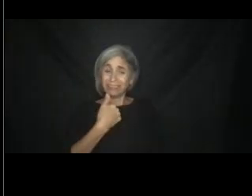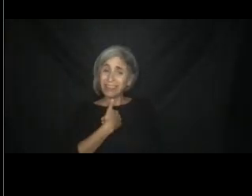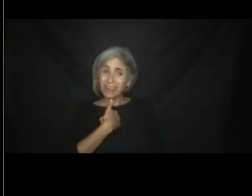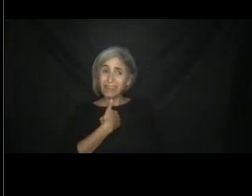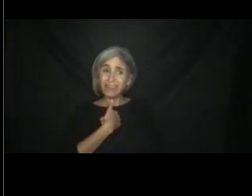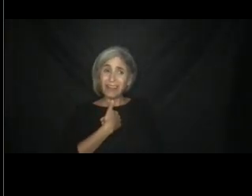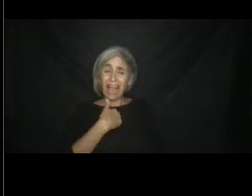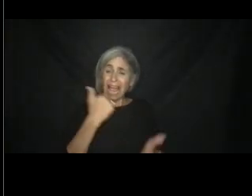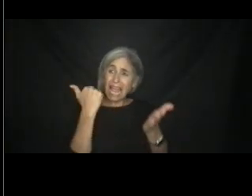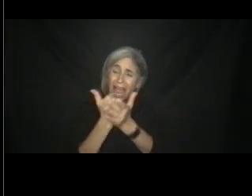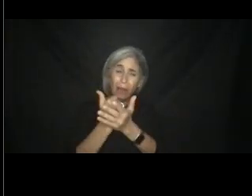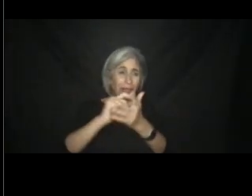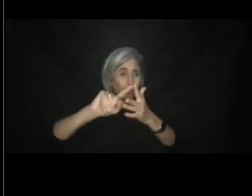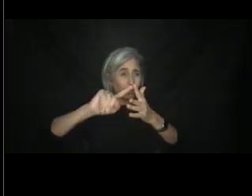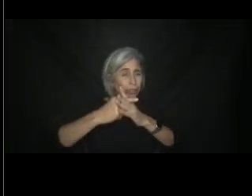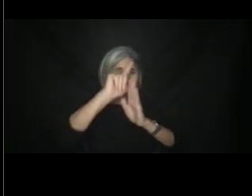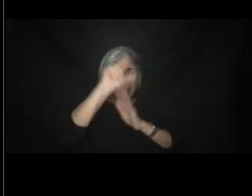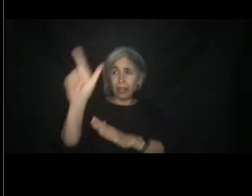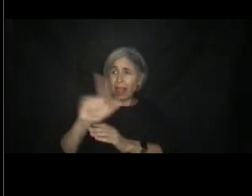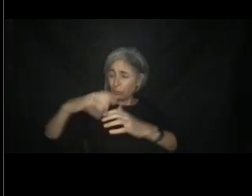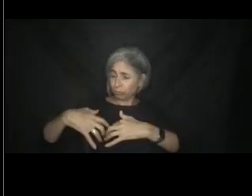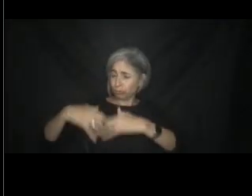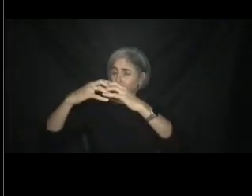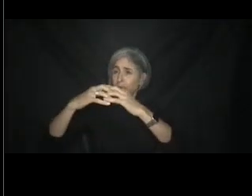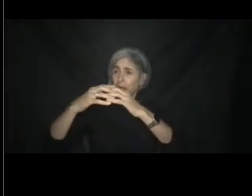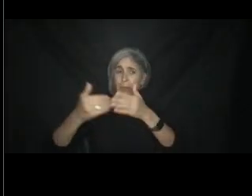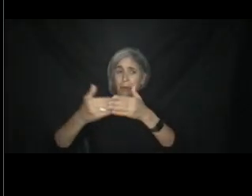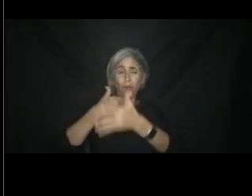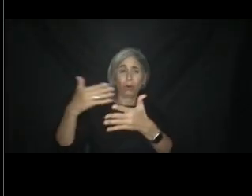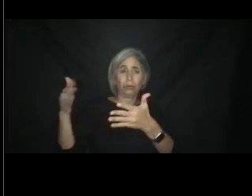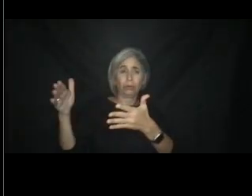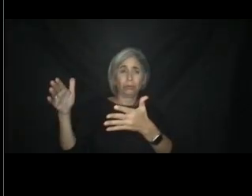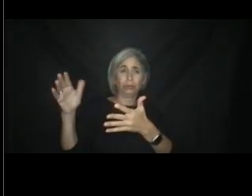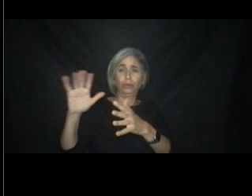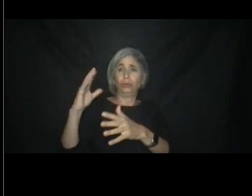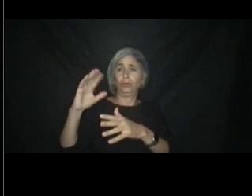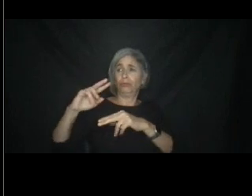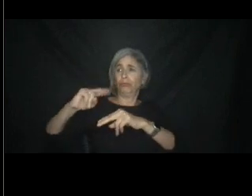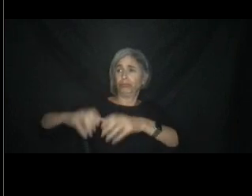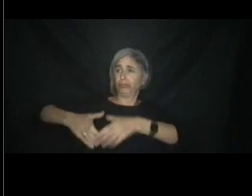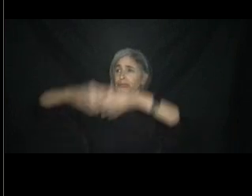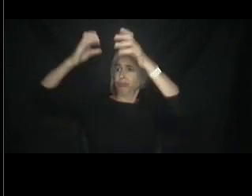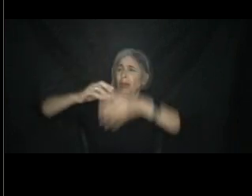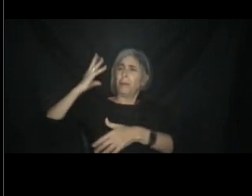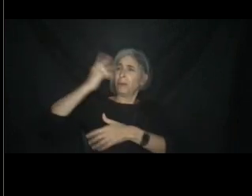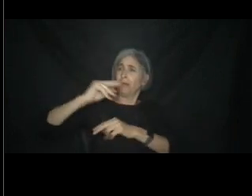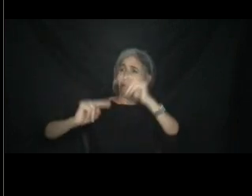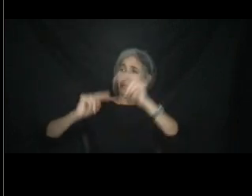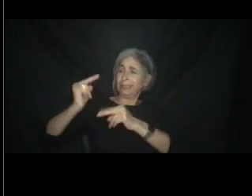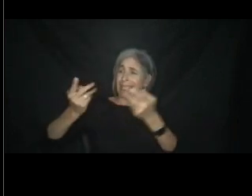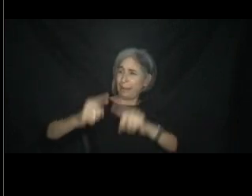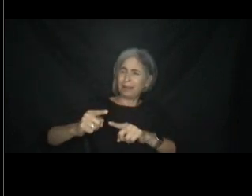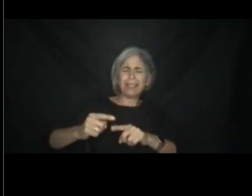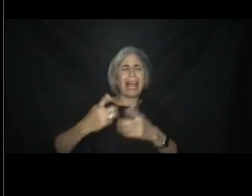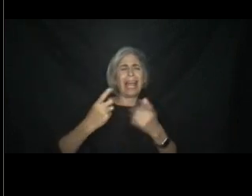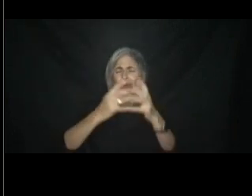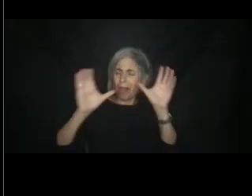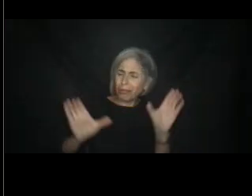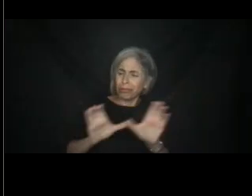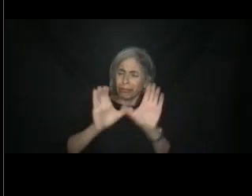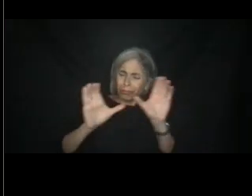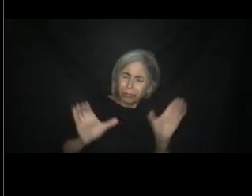I helped get the original library built before this beautiful building was done. I've done a lot for the city and I'll